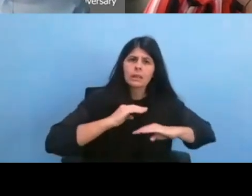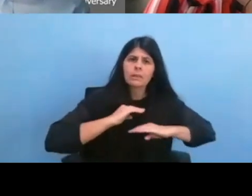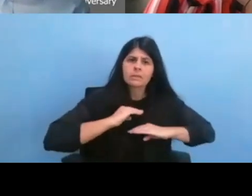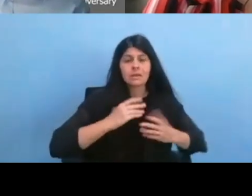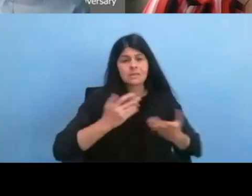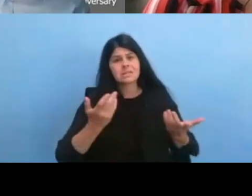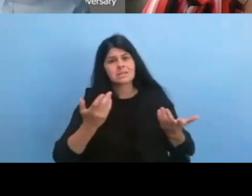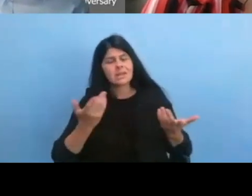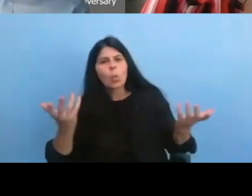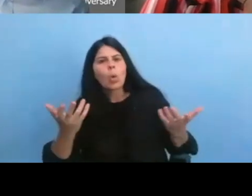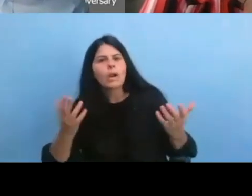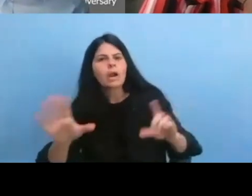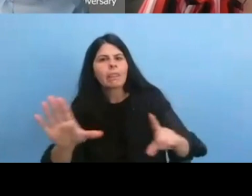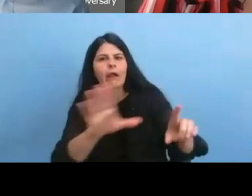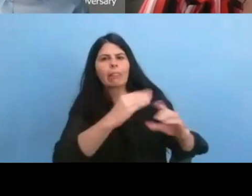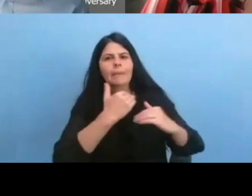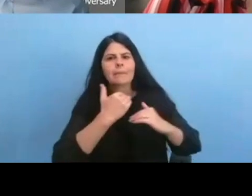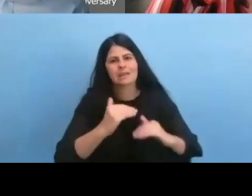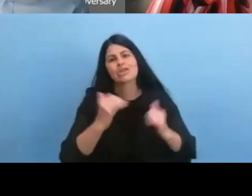about myself.